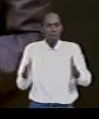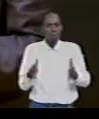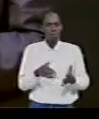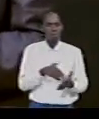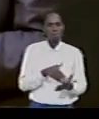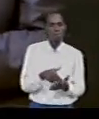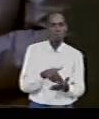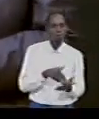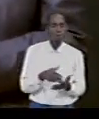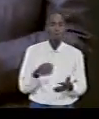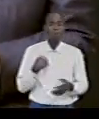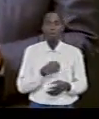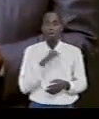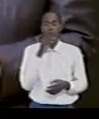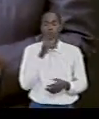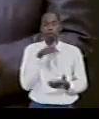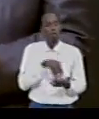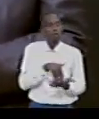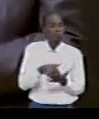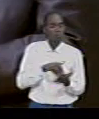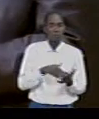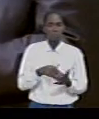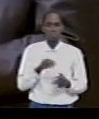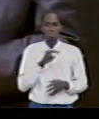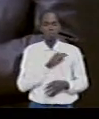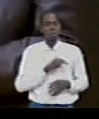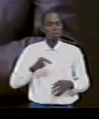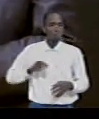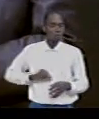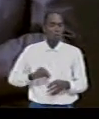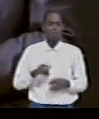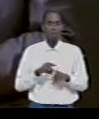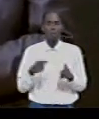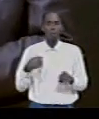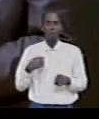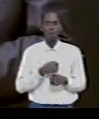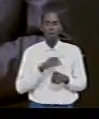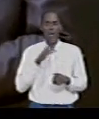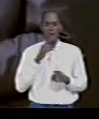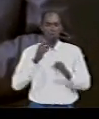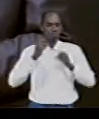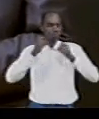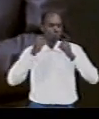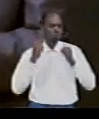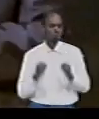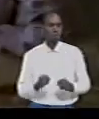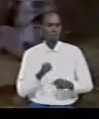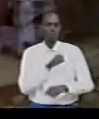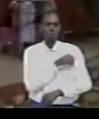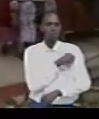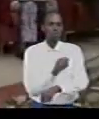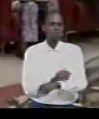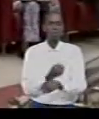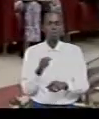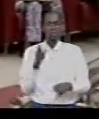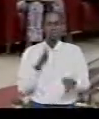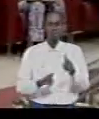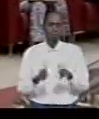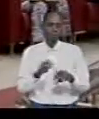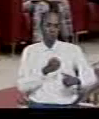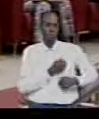civilians. We are strong and powerful soldiers of Christ in Jesus'